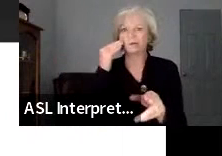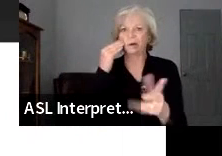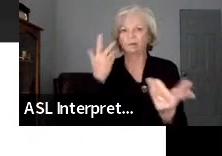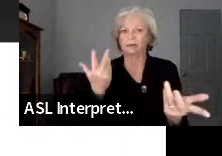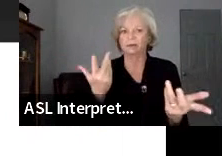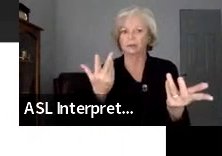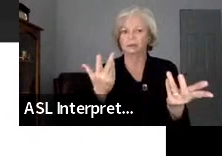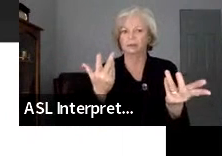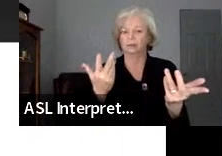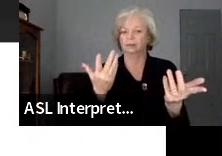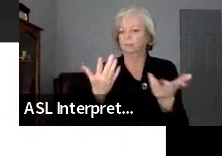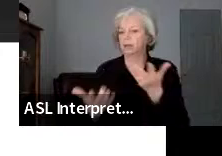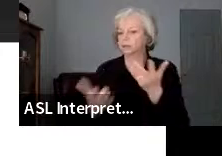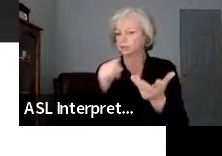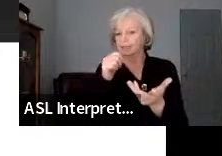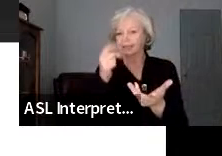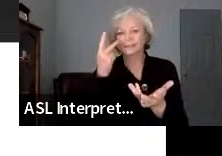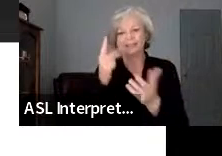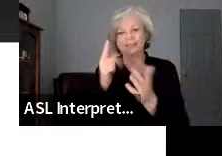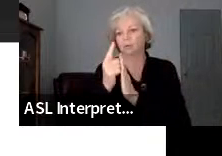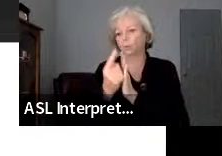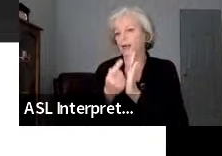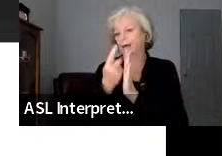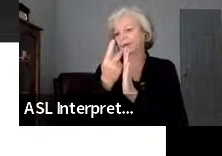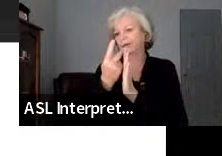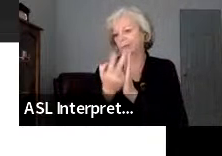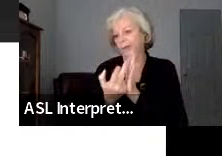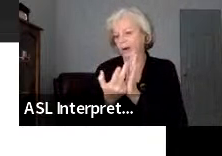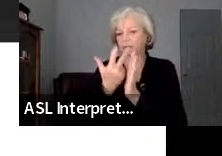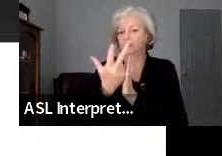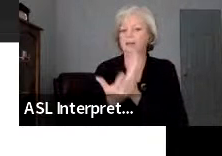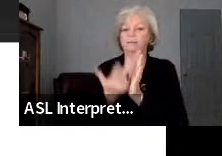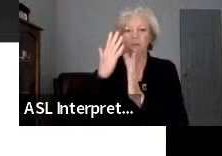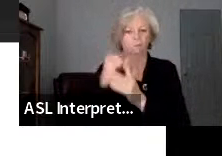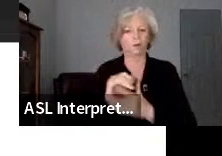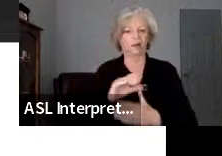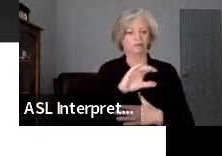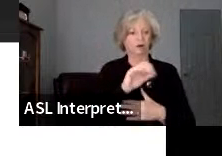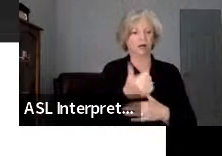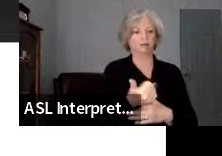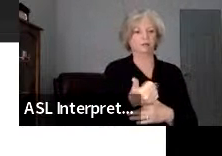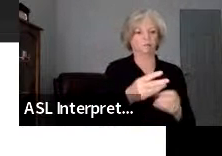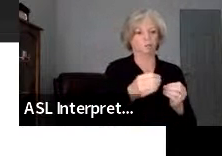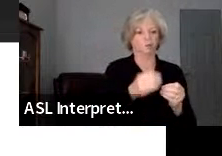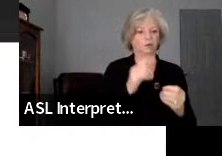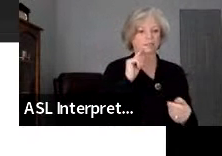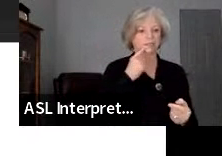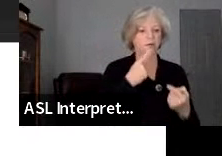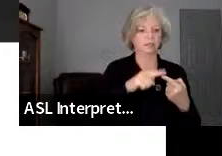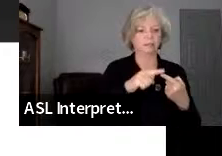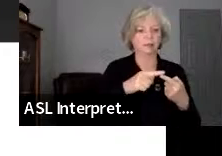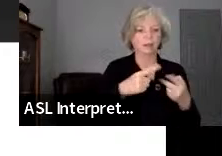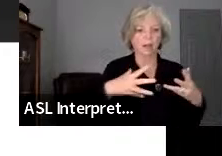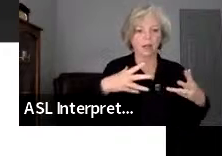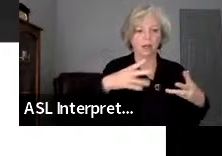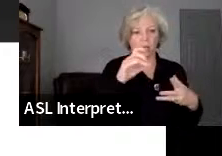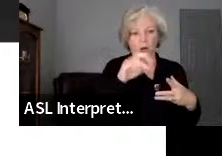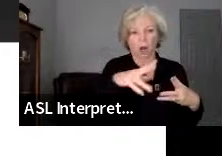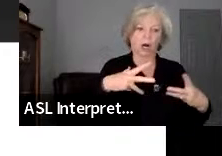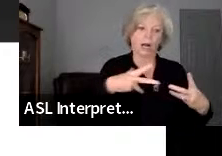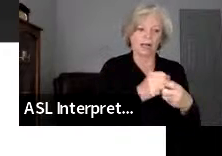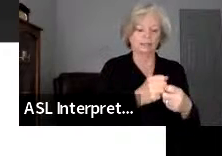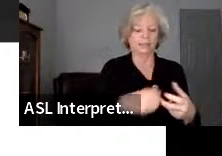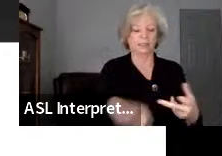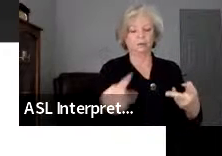they might not get seen for hours because people are coming in from car accidents with broken bones, things like that.